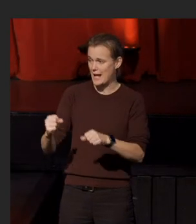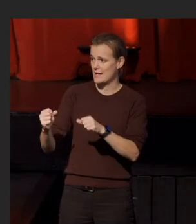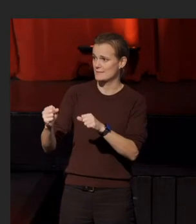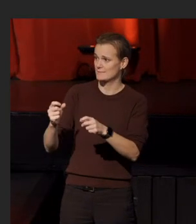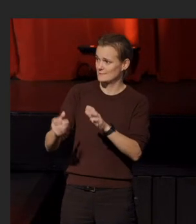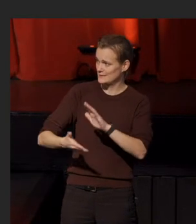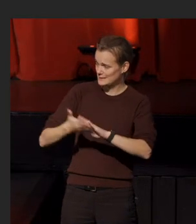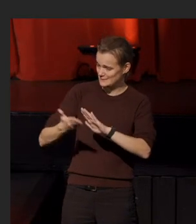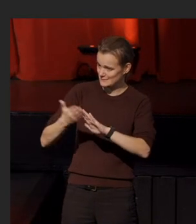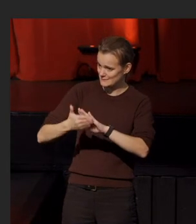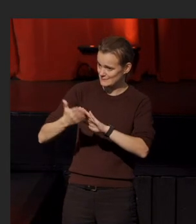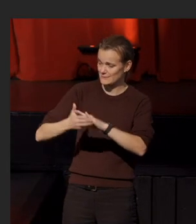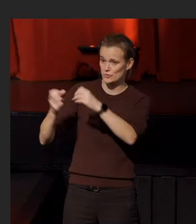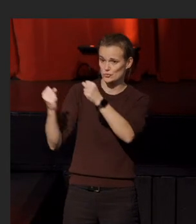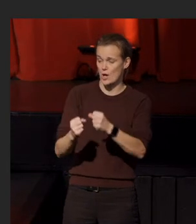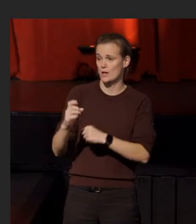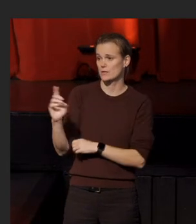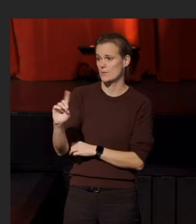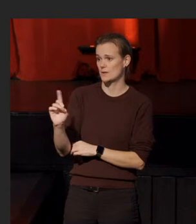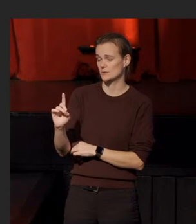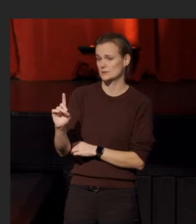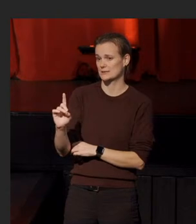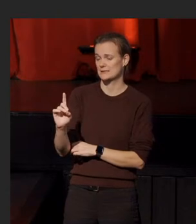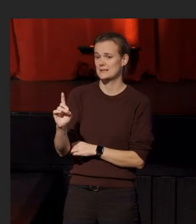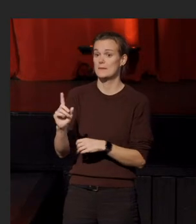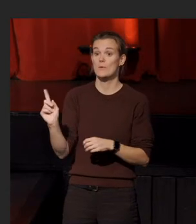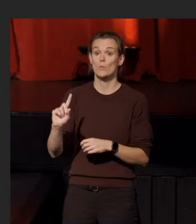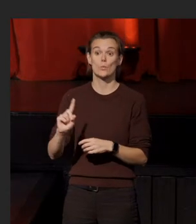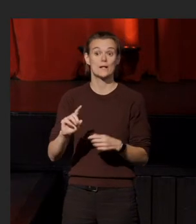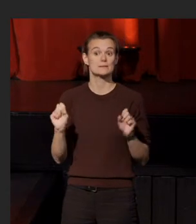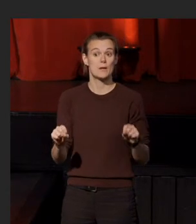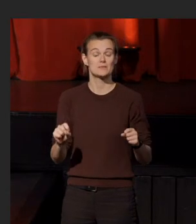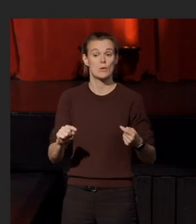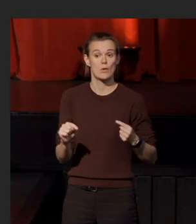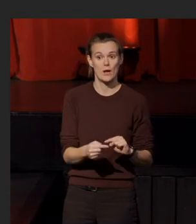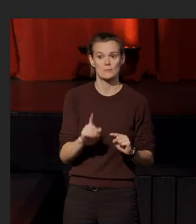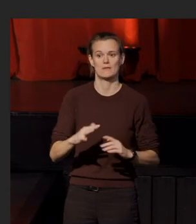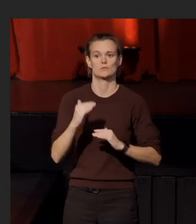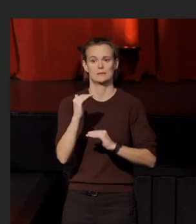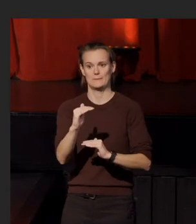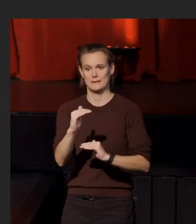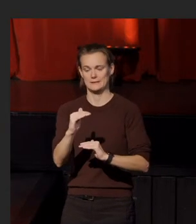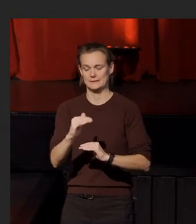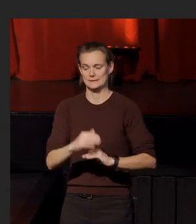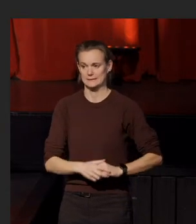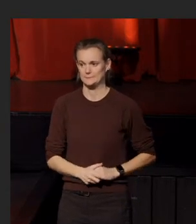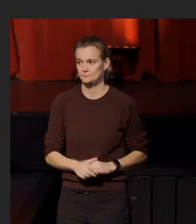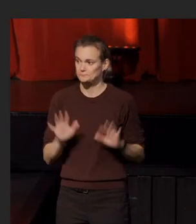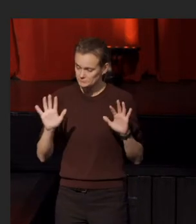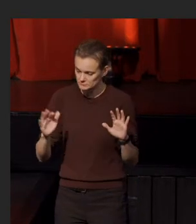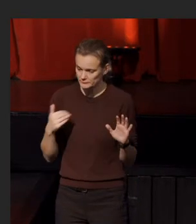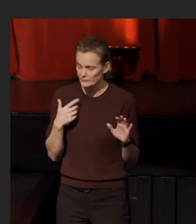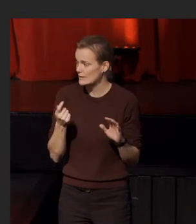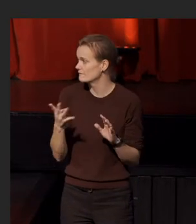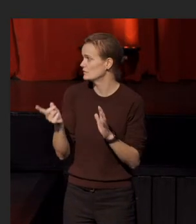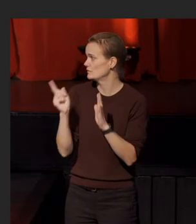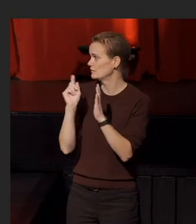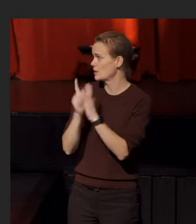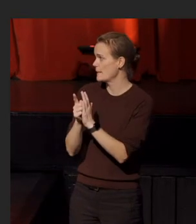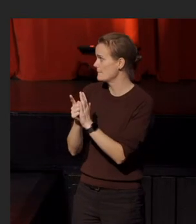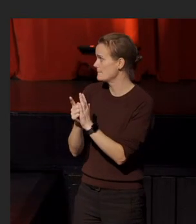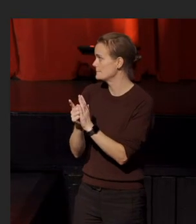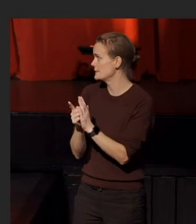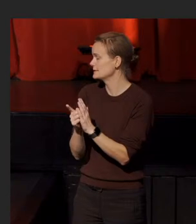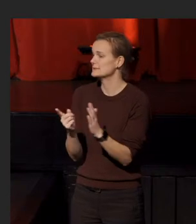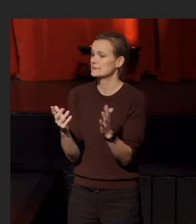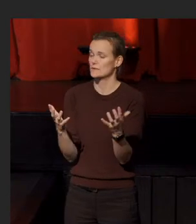still limiting the potential harms. So what I want to do with the next few minutes is do a little bit of definitional